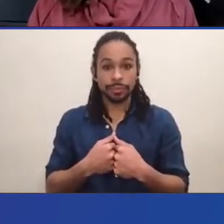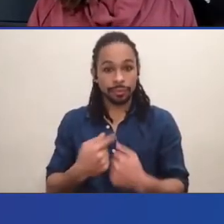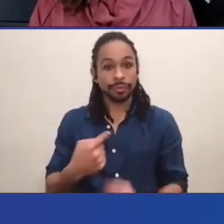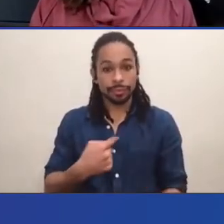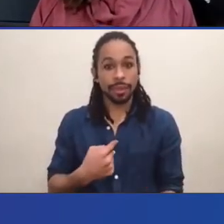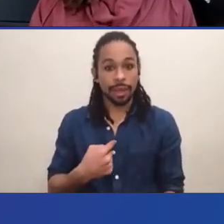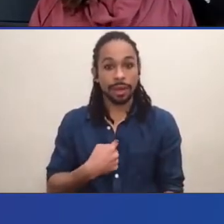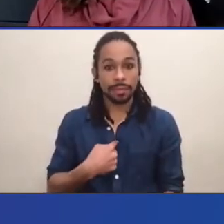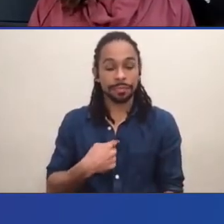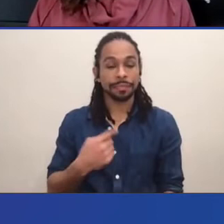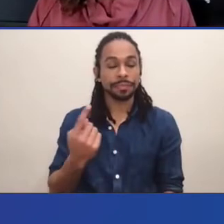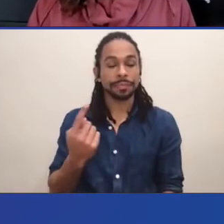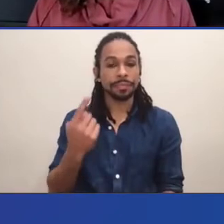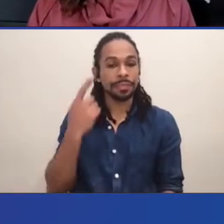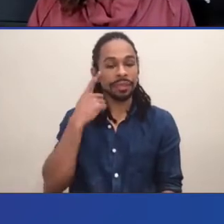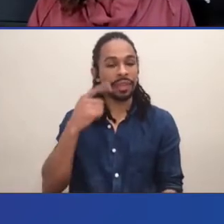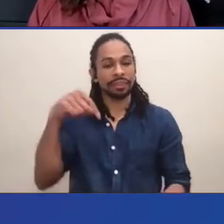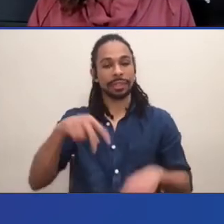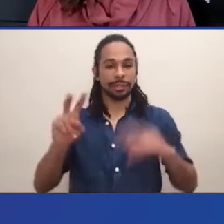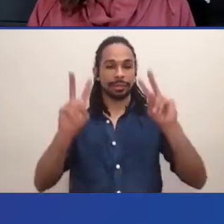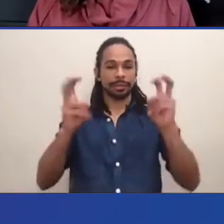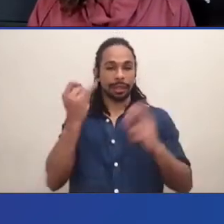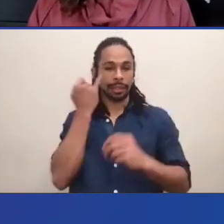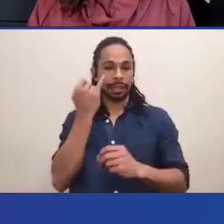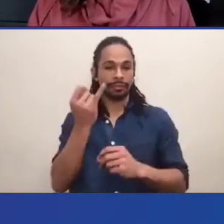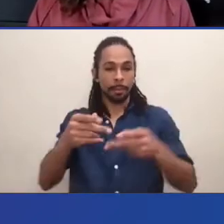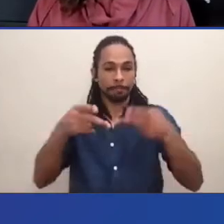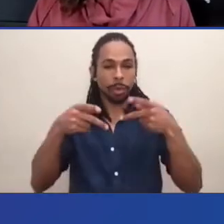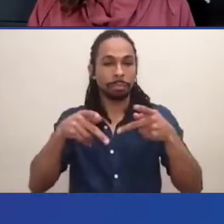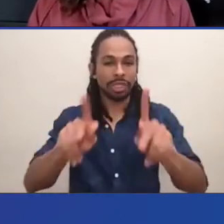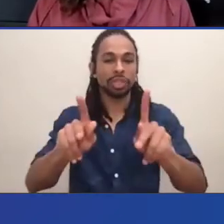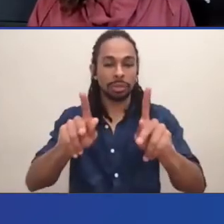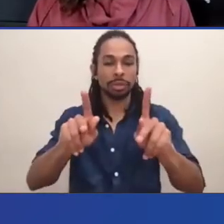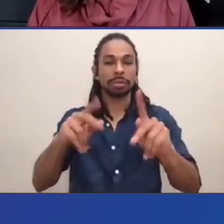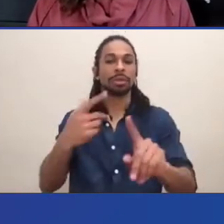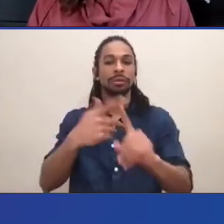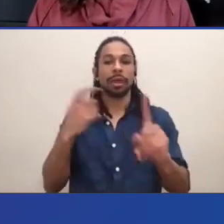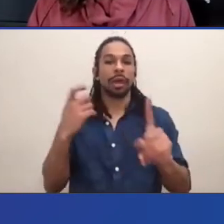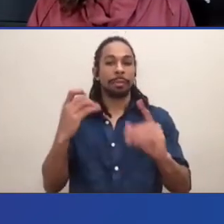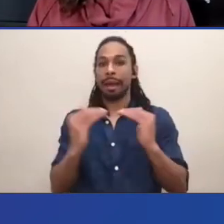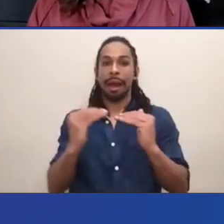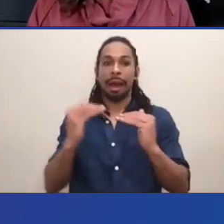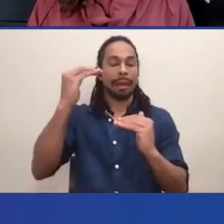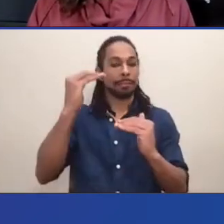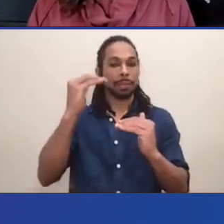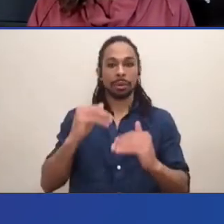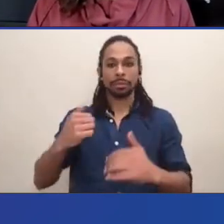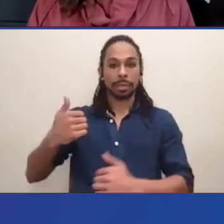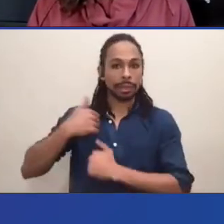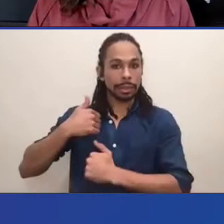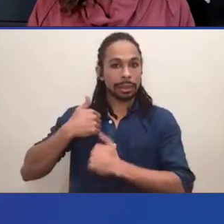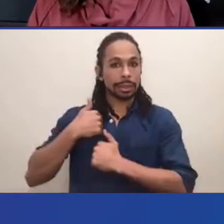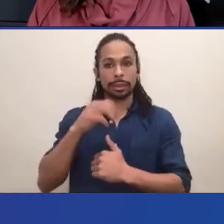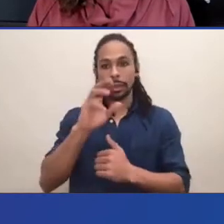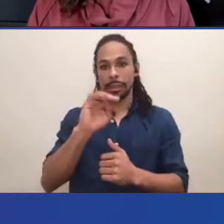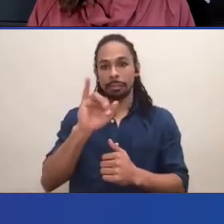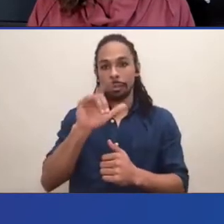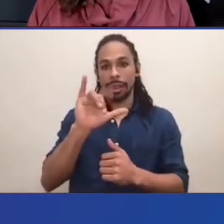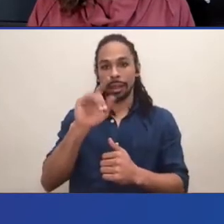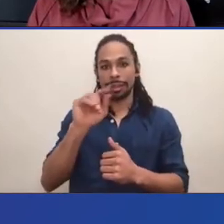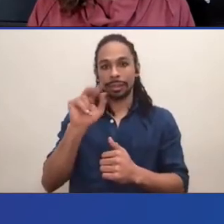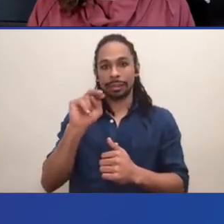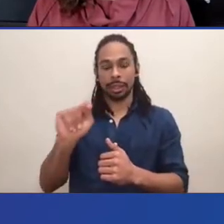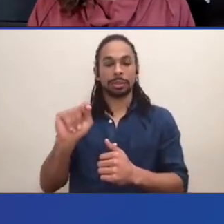permission for me, coming from a hyper militant, militarized,